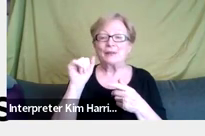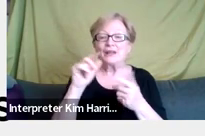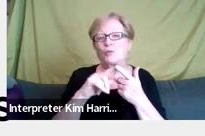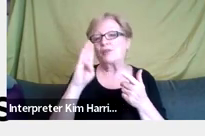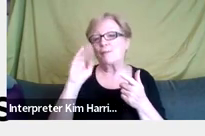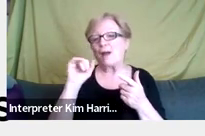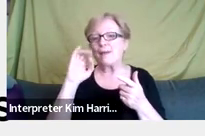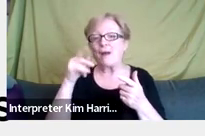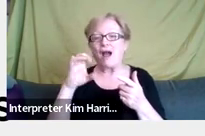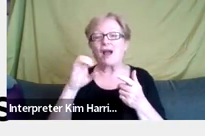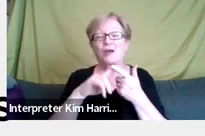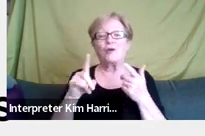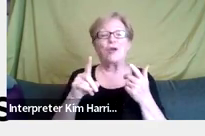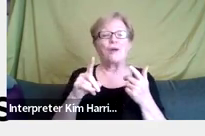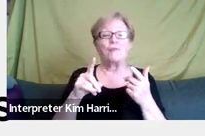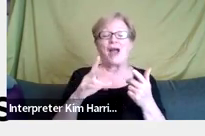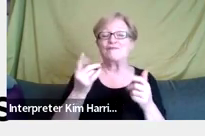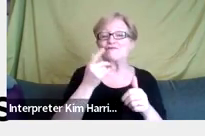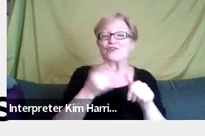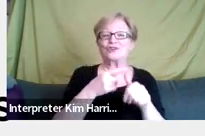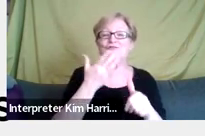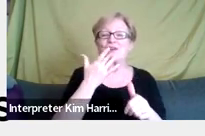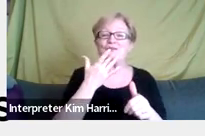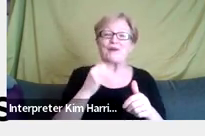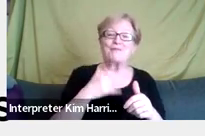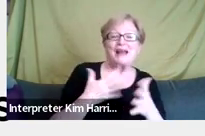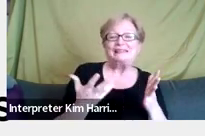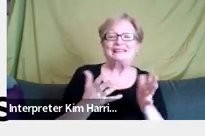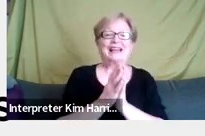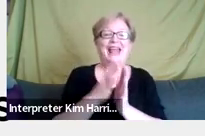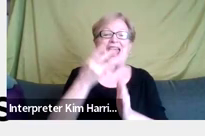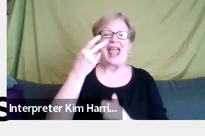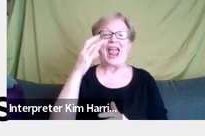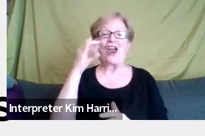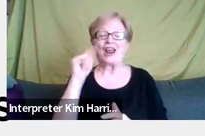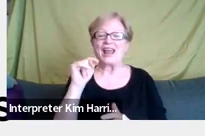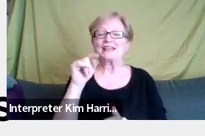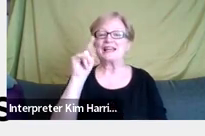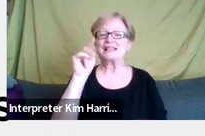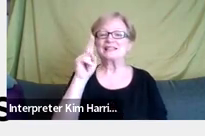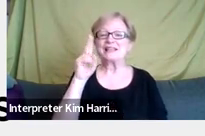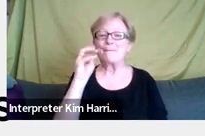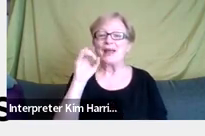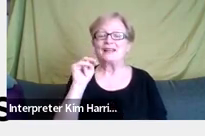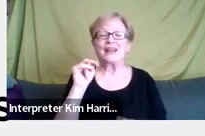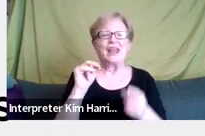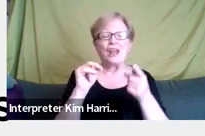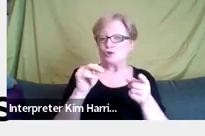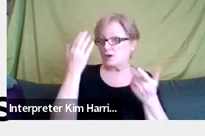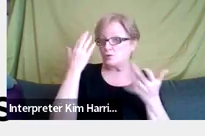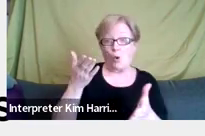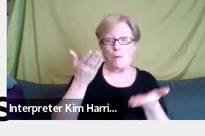first person is my personal hero, Harriet Tubman. If you did not know, she